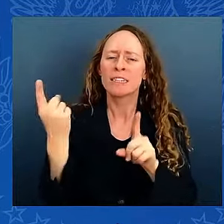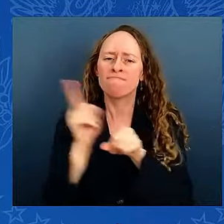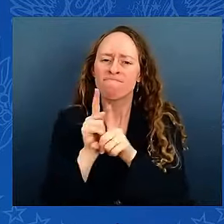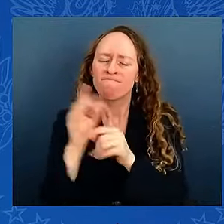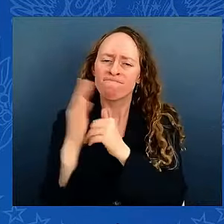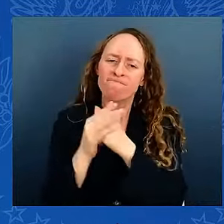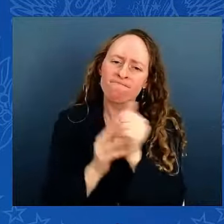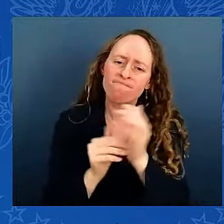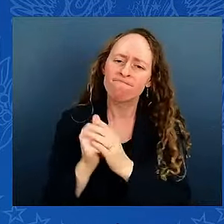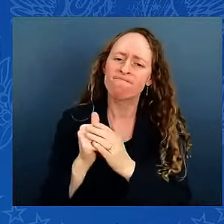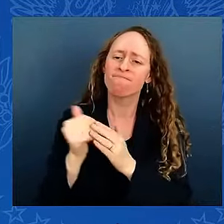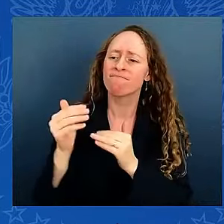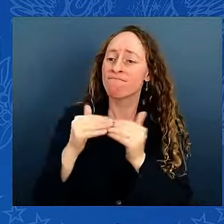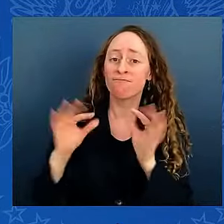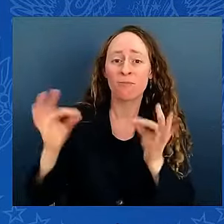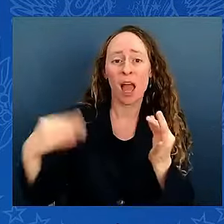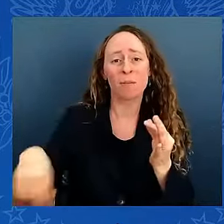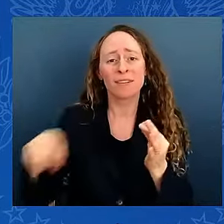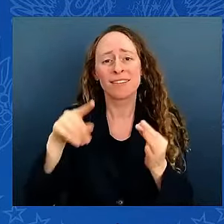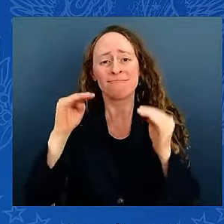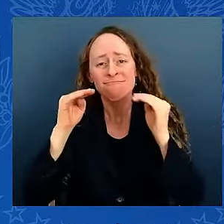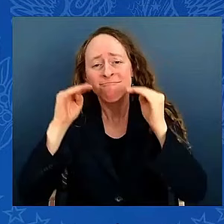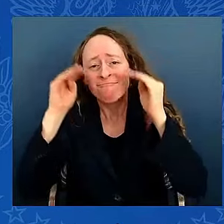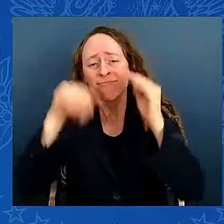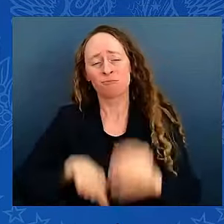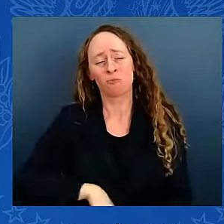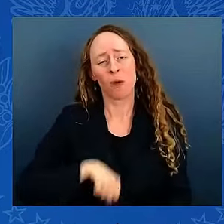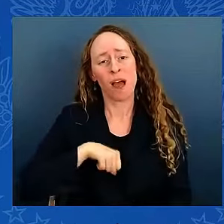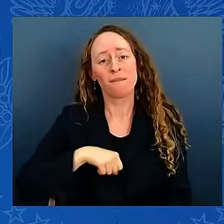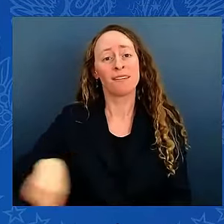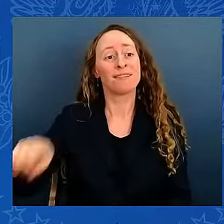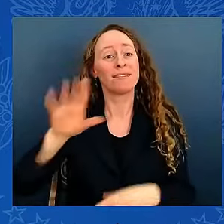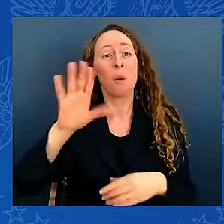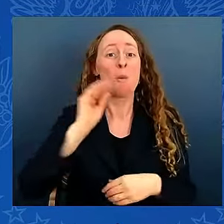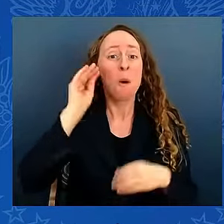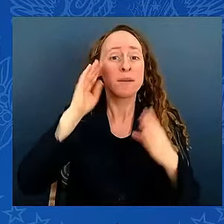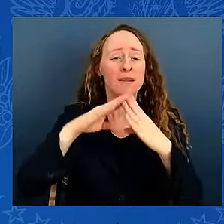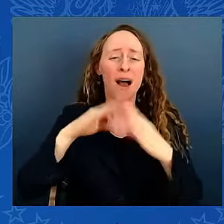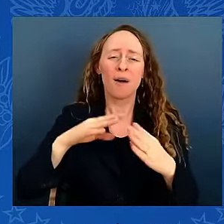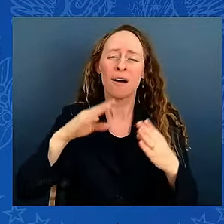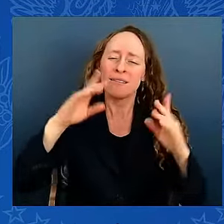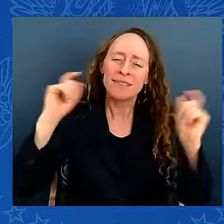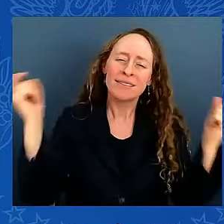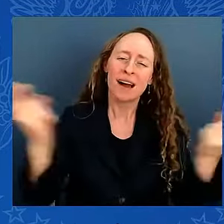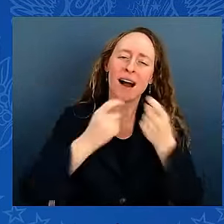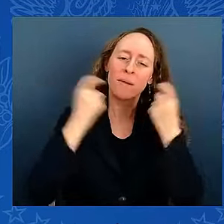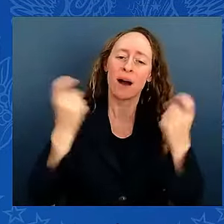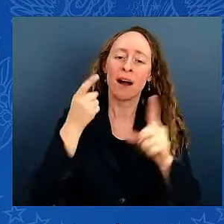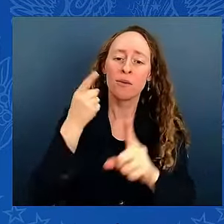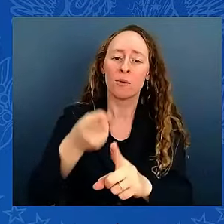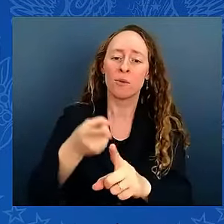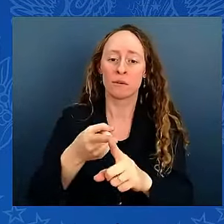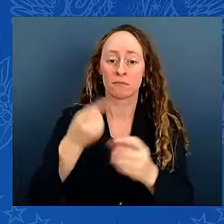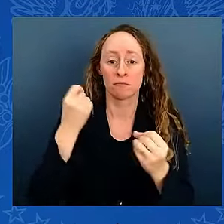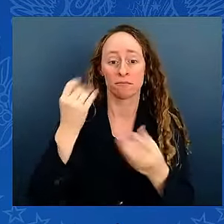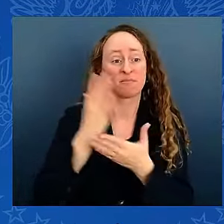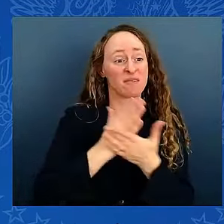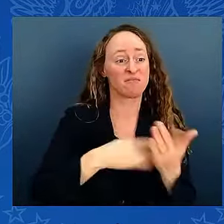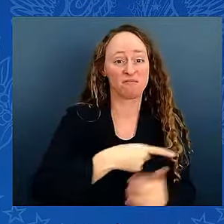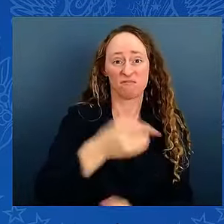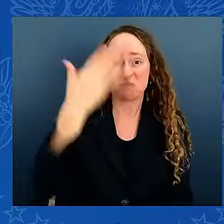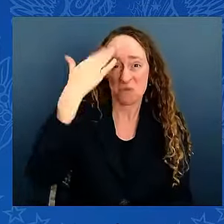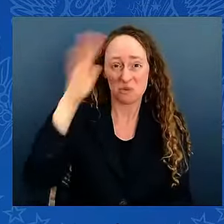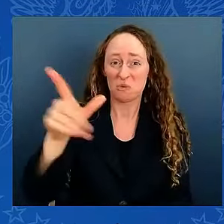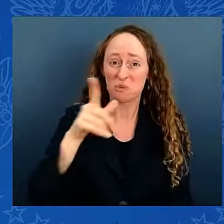you. And to your fellow Americans, most of whom have never known, you've never known, you've become their heroes.